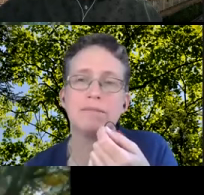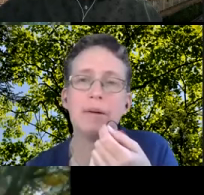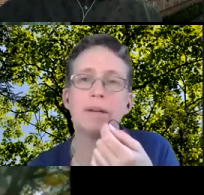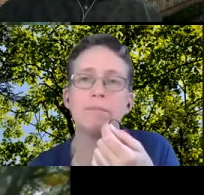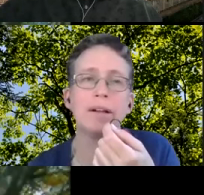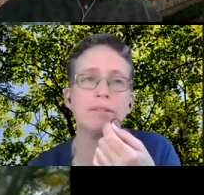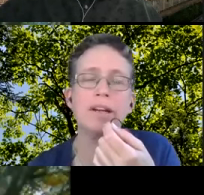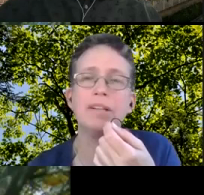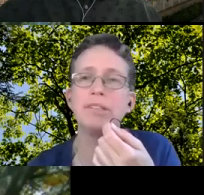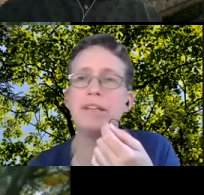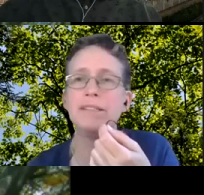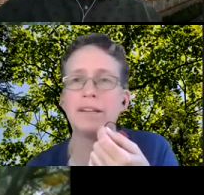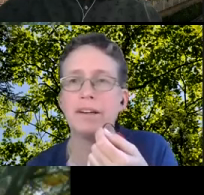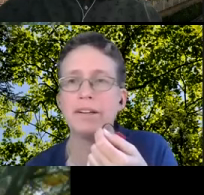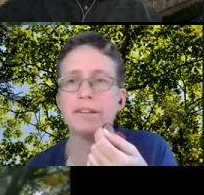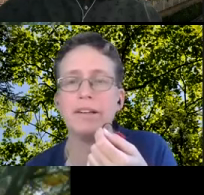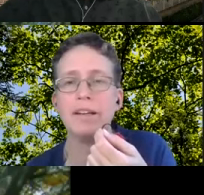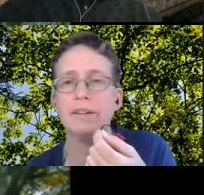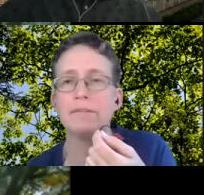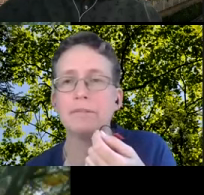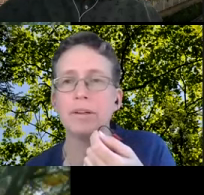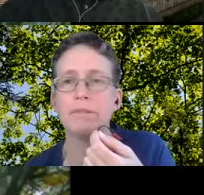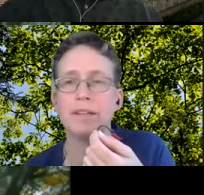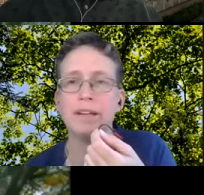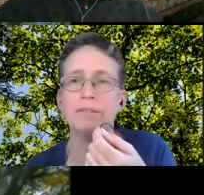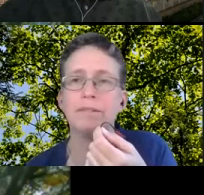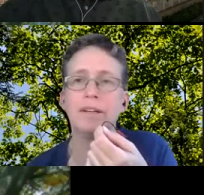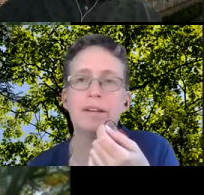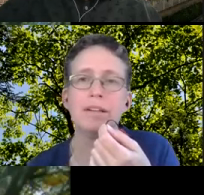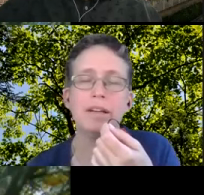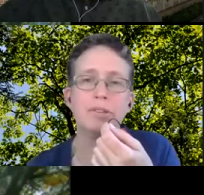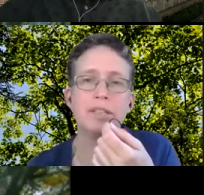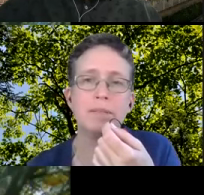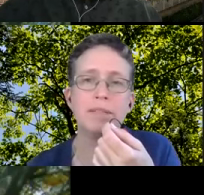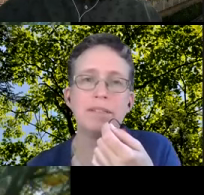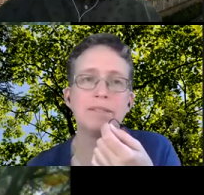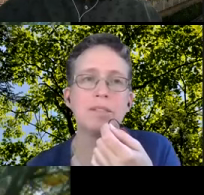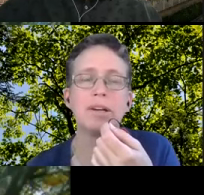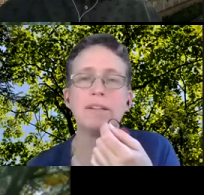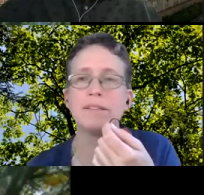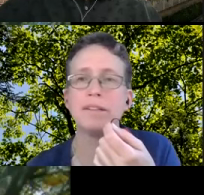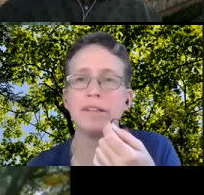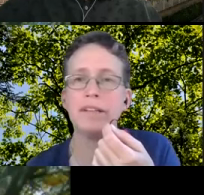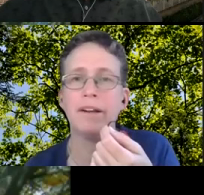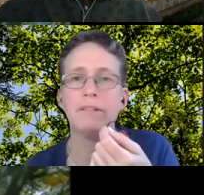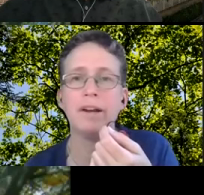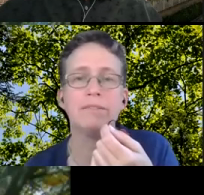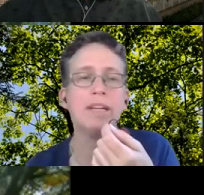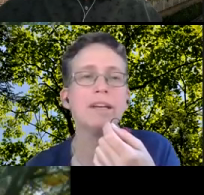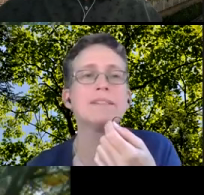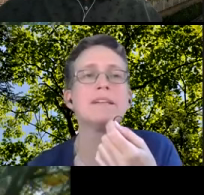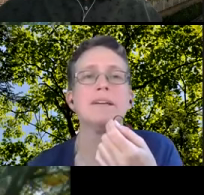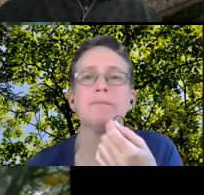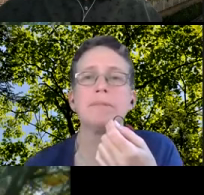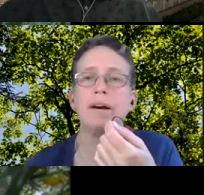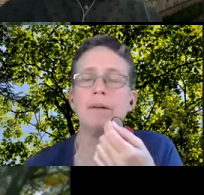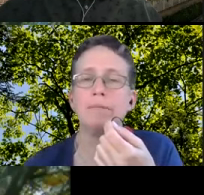these flowering Palo Verde trees that are a wonderful native tree species of the Sonoran Desert in the area around